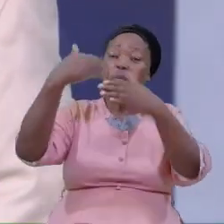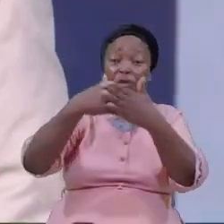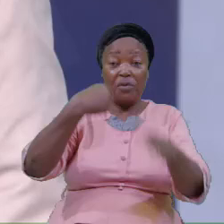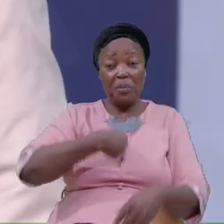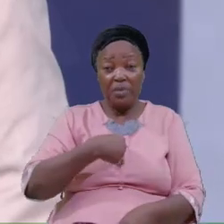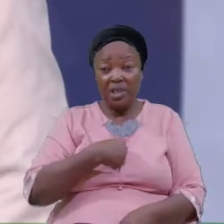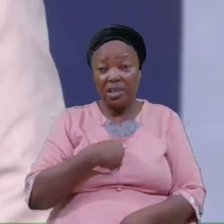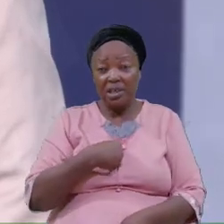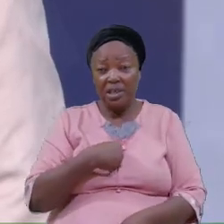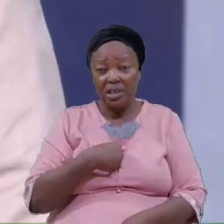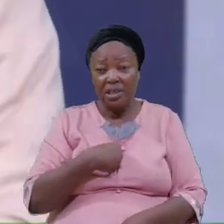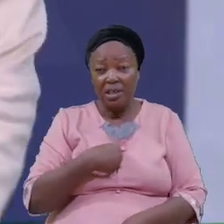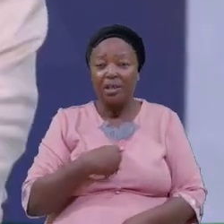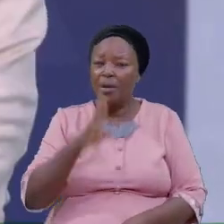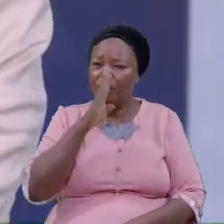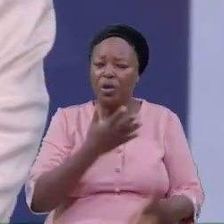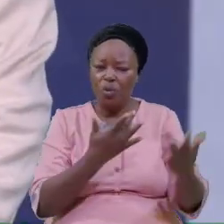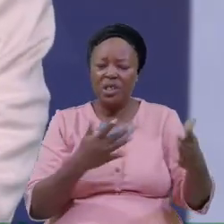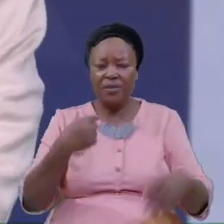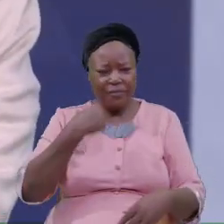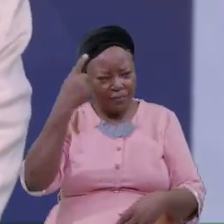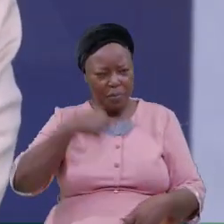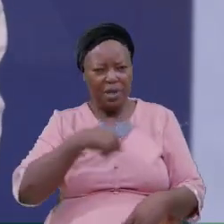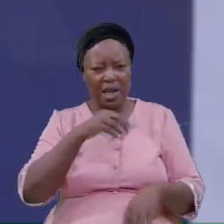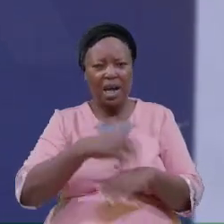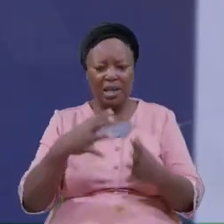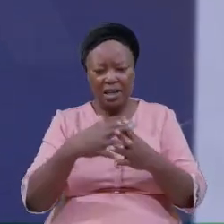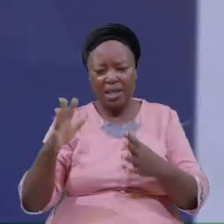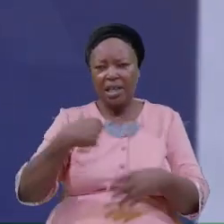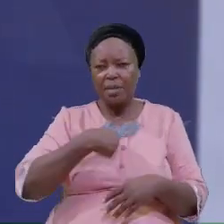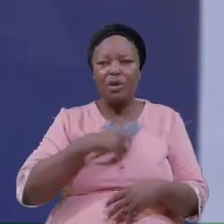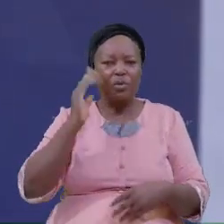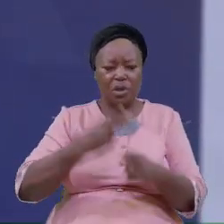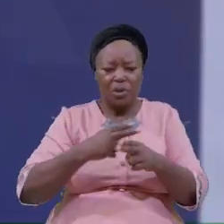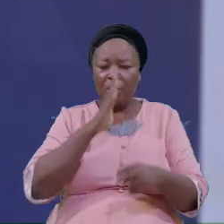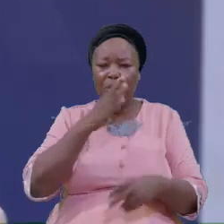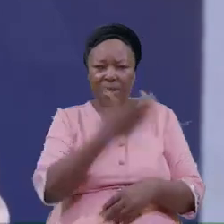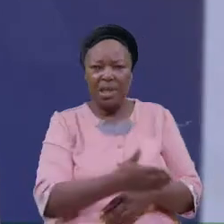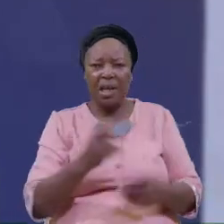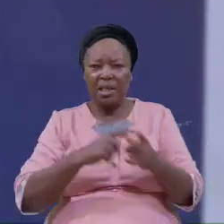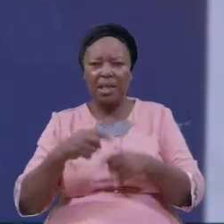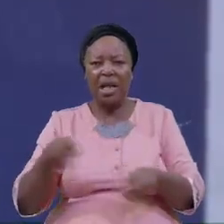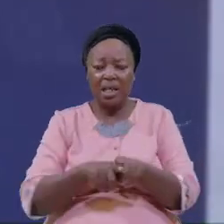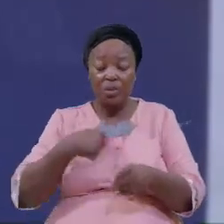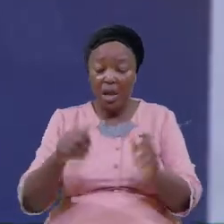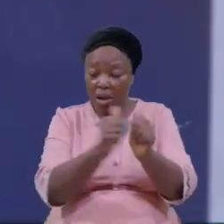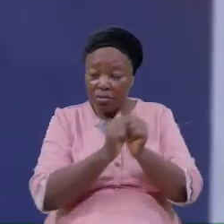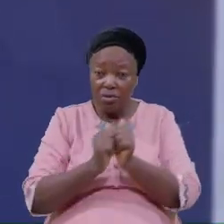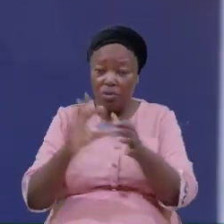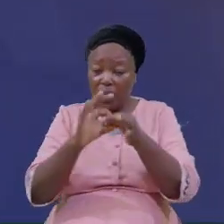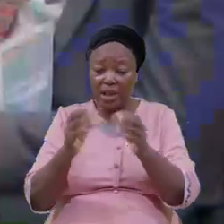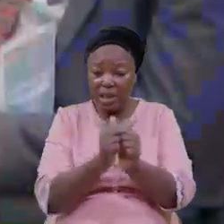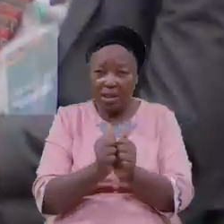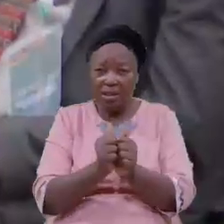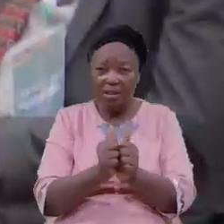be waiting for me at the gate. I'll soon be there. As we're united here together, we'll be united together